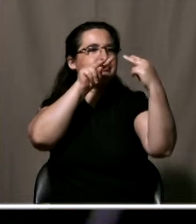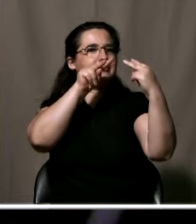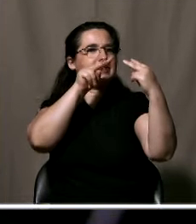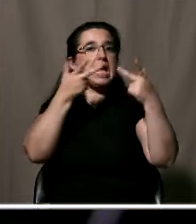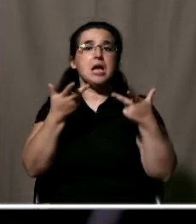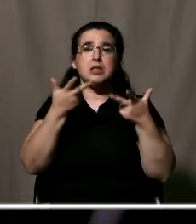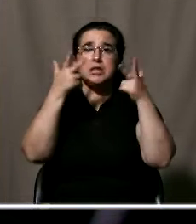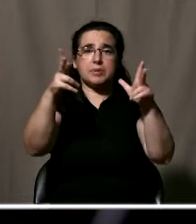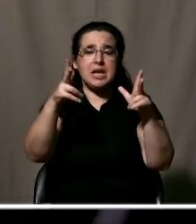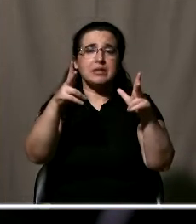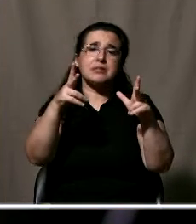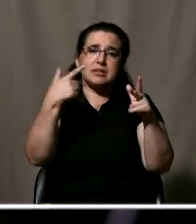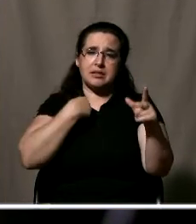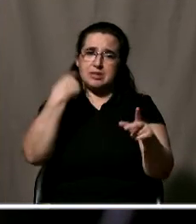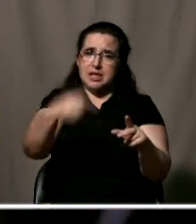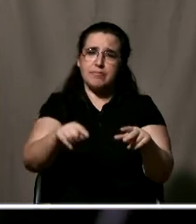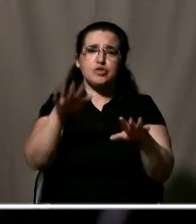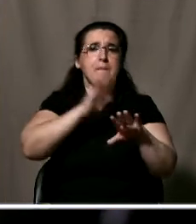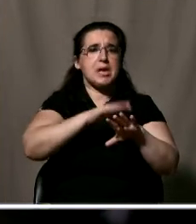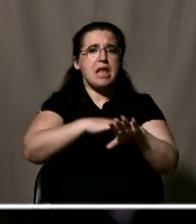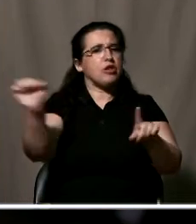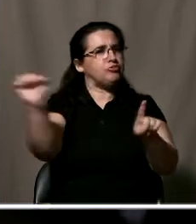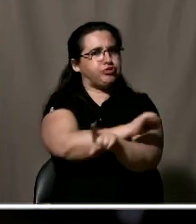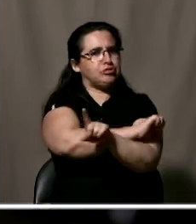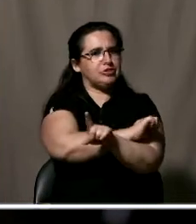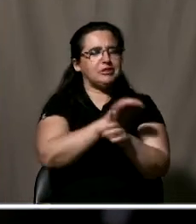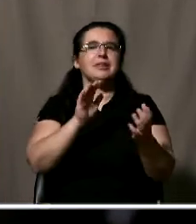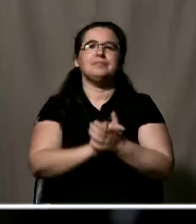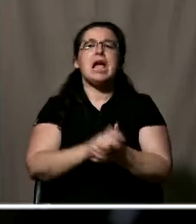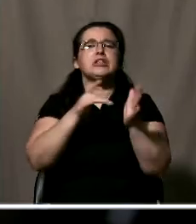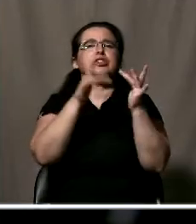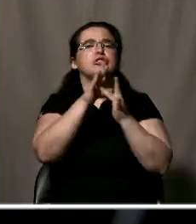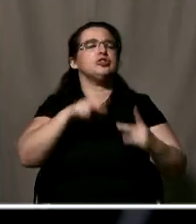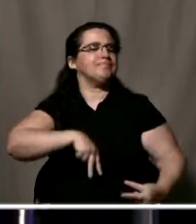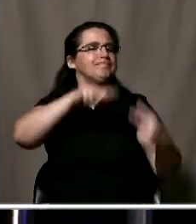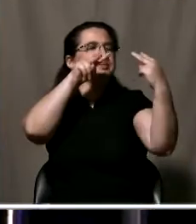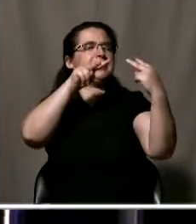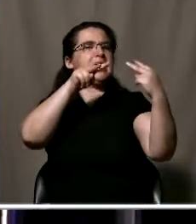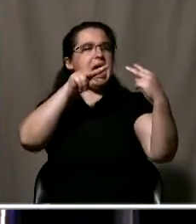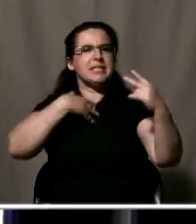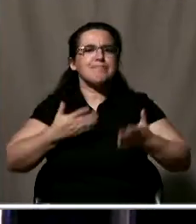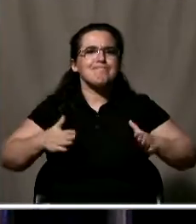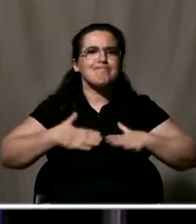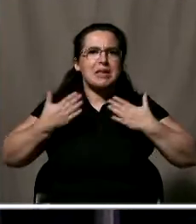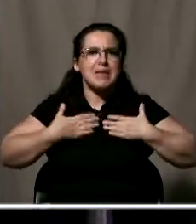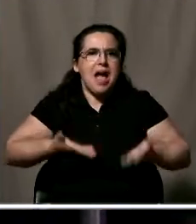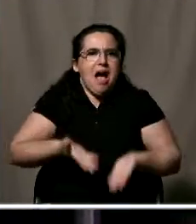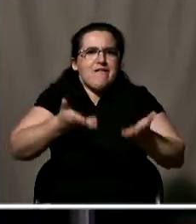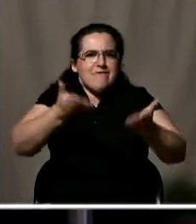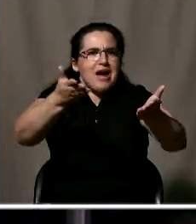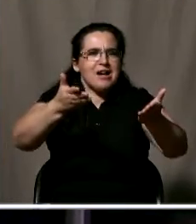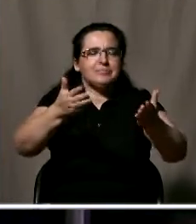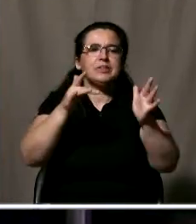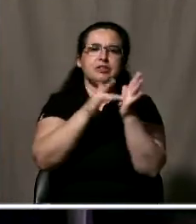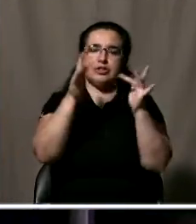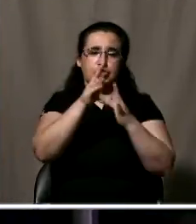do pecado. Looking unto Jesus, olhando firmemente para Jesus, we are encouraged. Somos encorajados. Looking unto Jesus, olhando firmemente para Jesus, we have